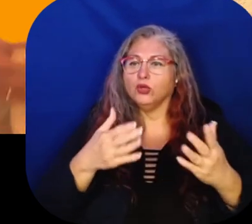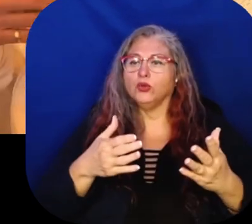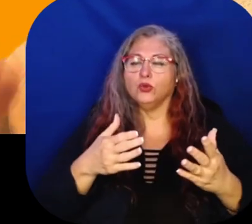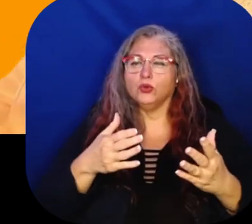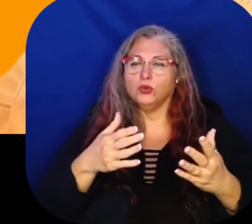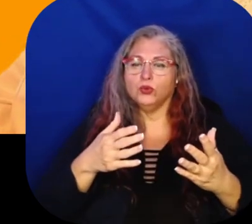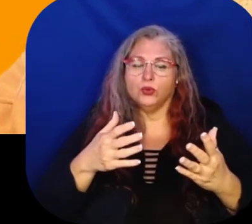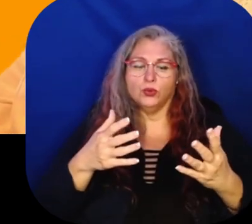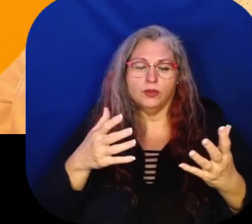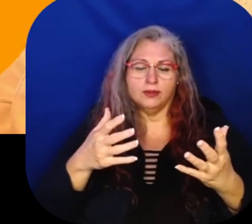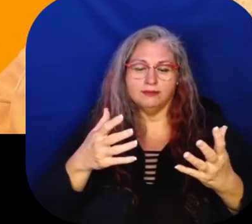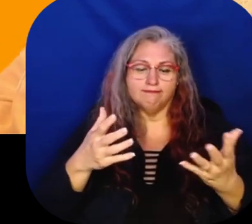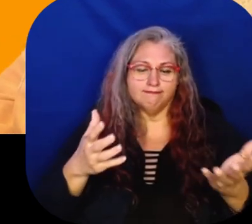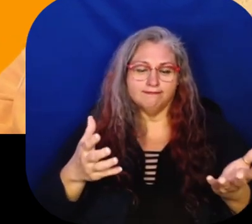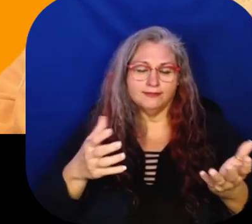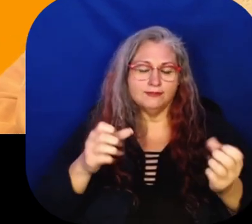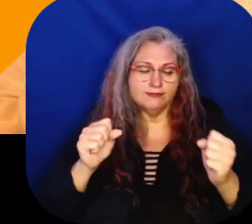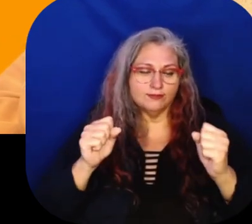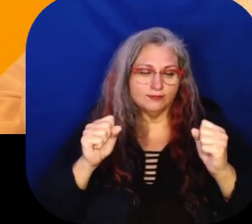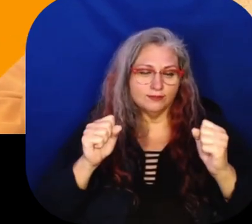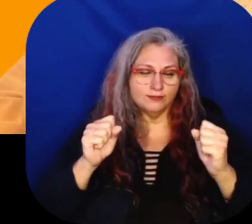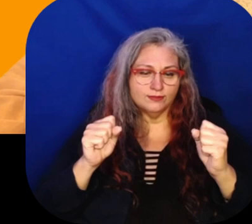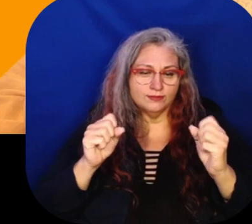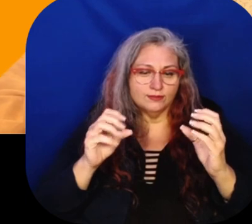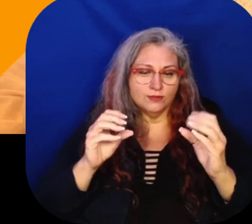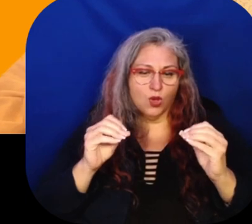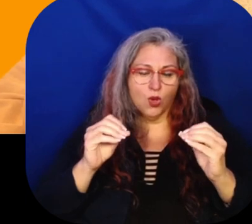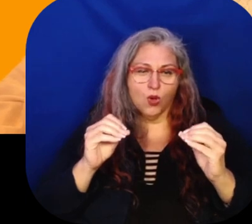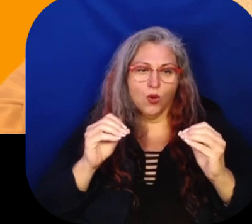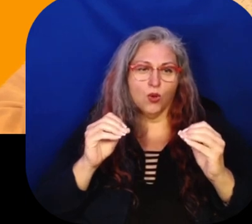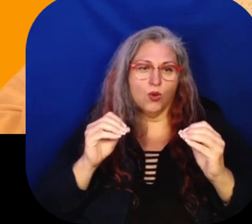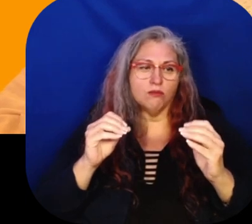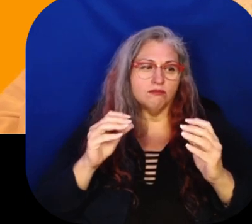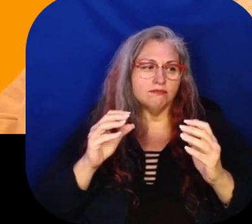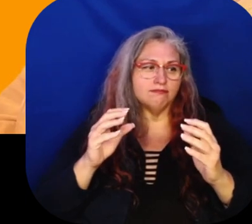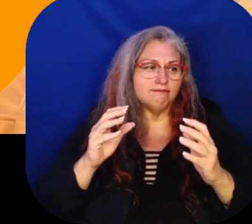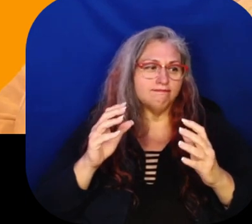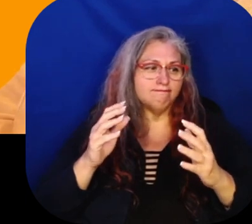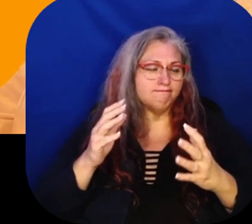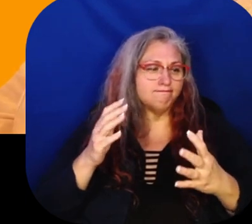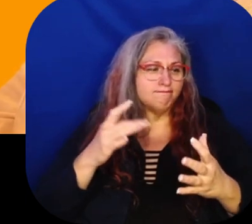are watching. Soul and thinking, and just